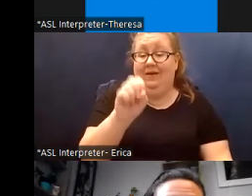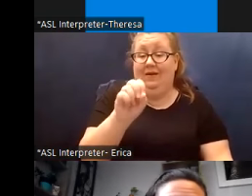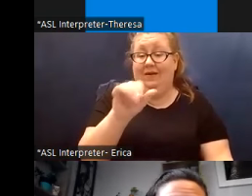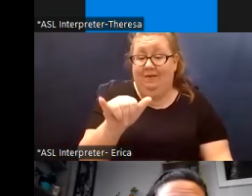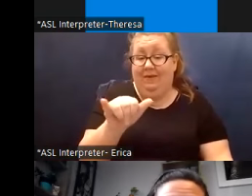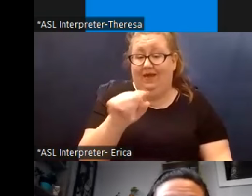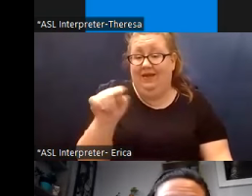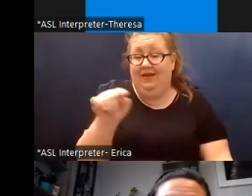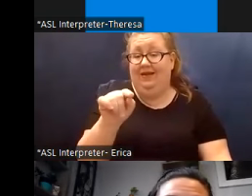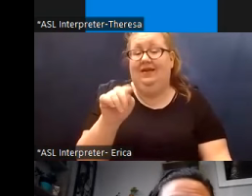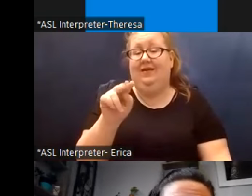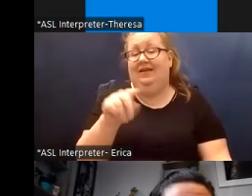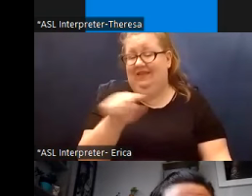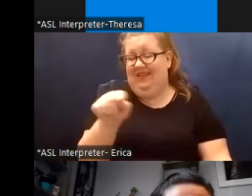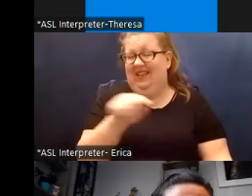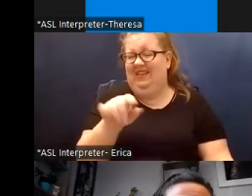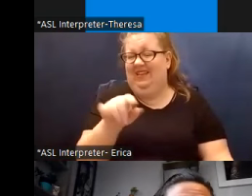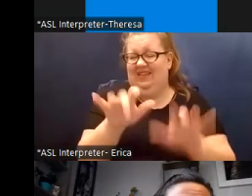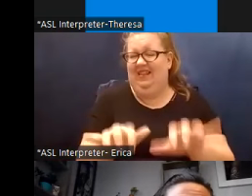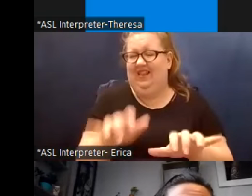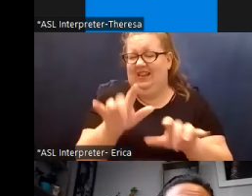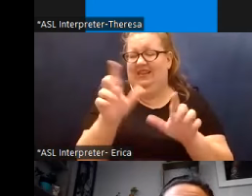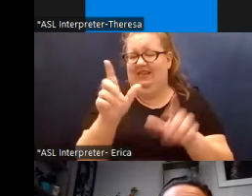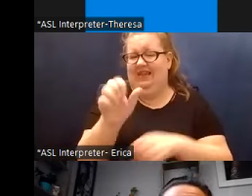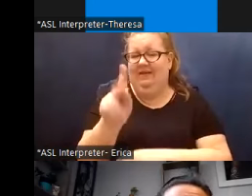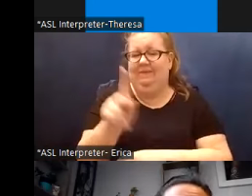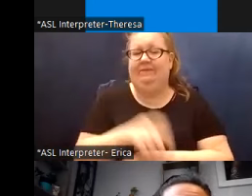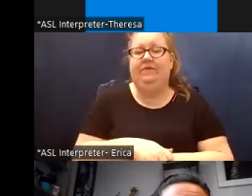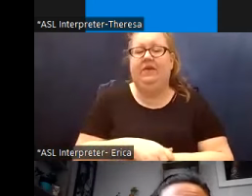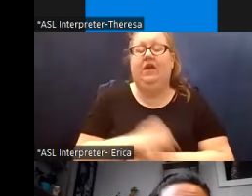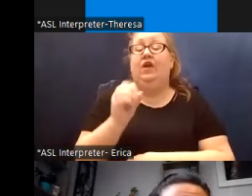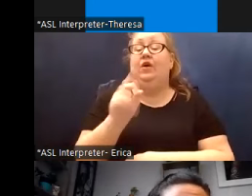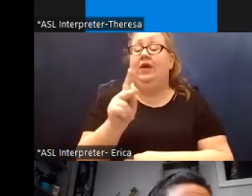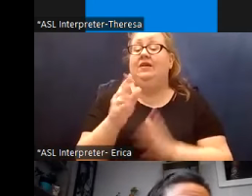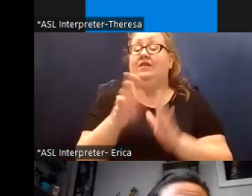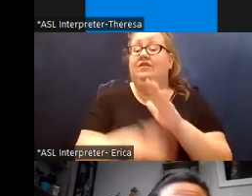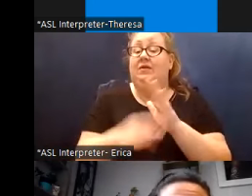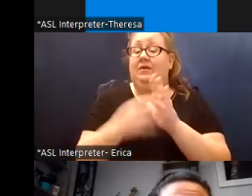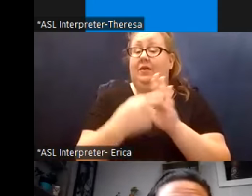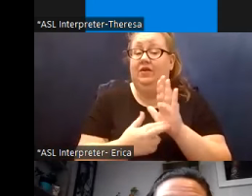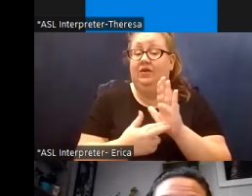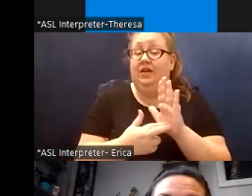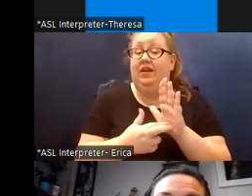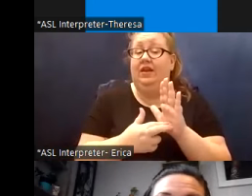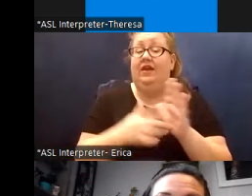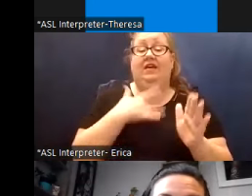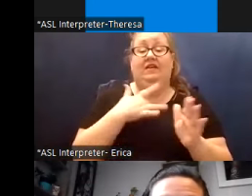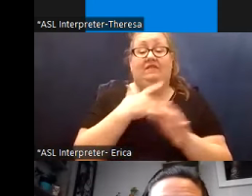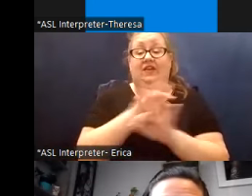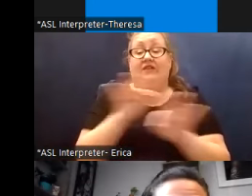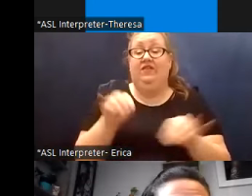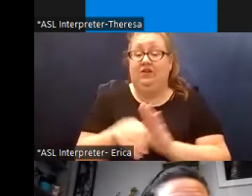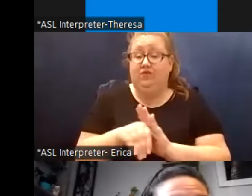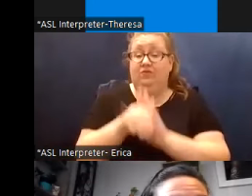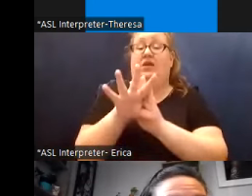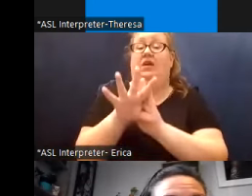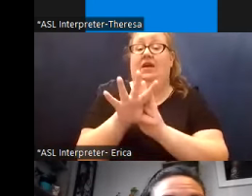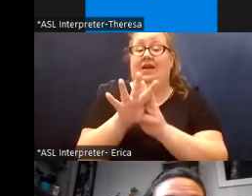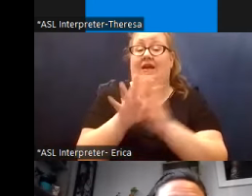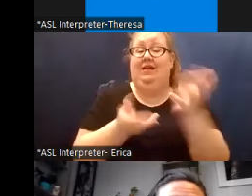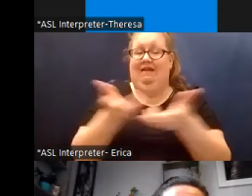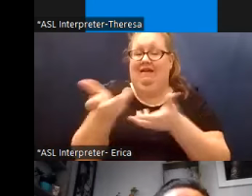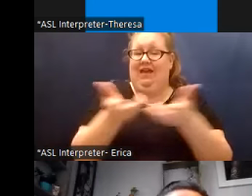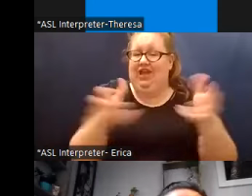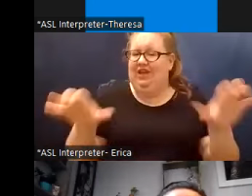And just a couple meeting guidelines. So feel free to come on video, engage actively with